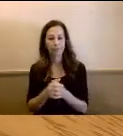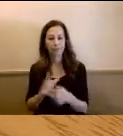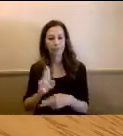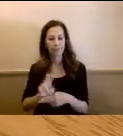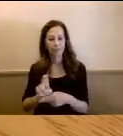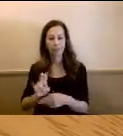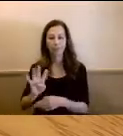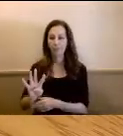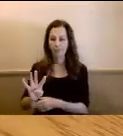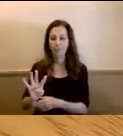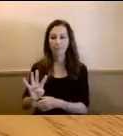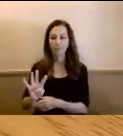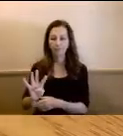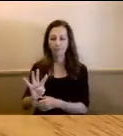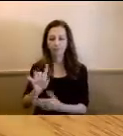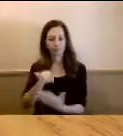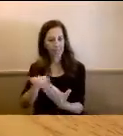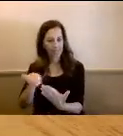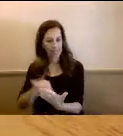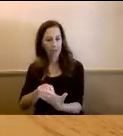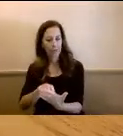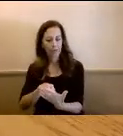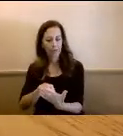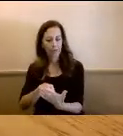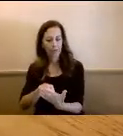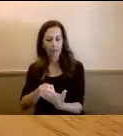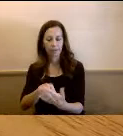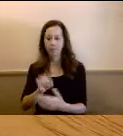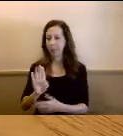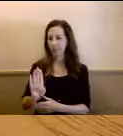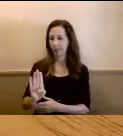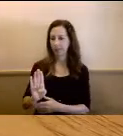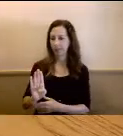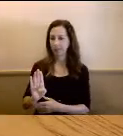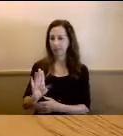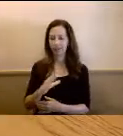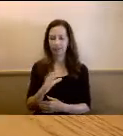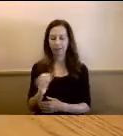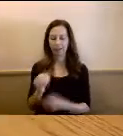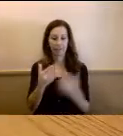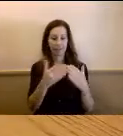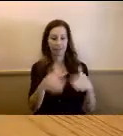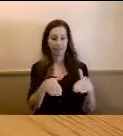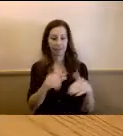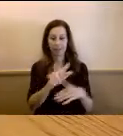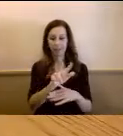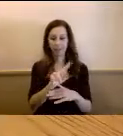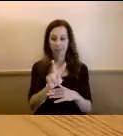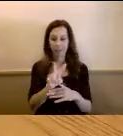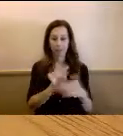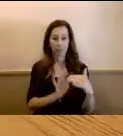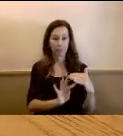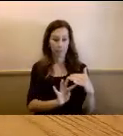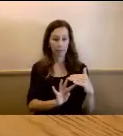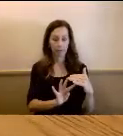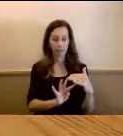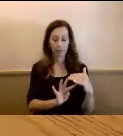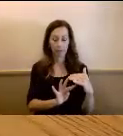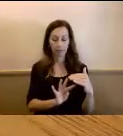by 4. Cancel, so we have b. And we're going to divide 32 by